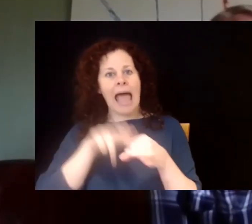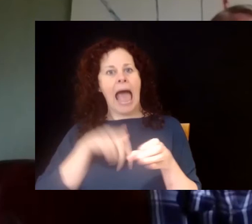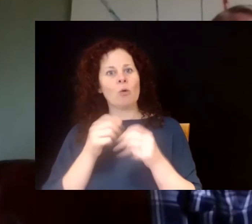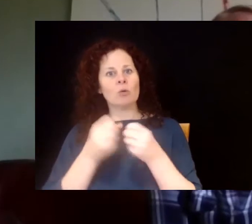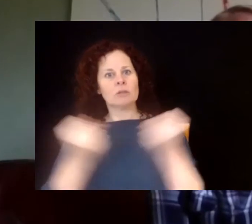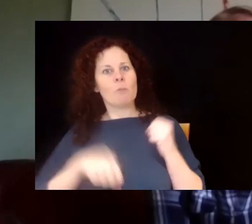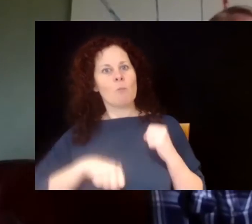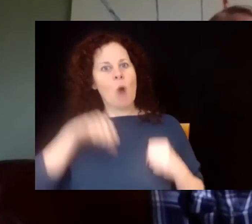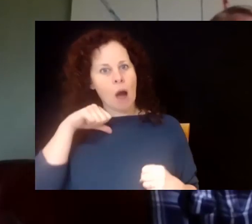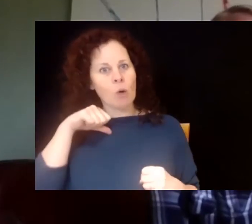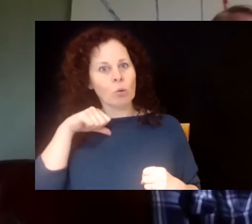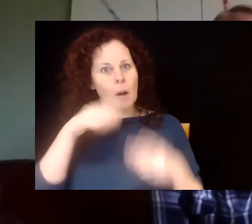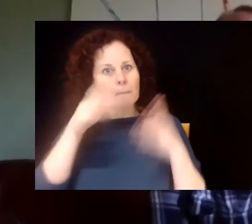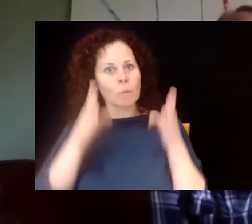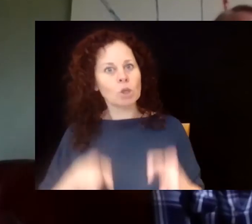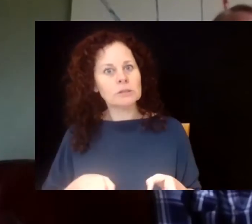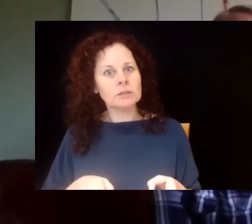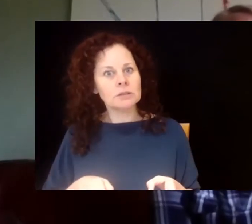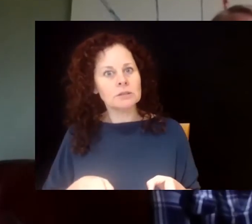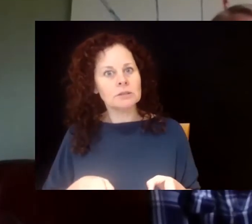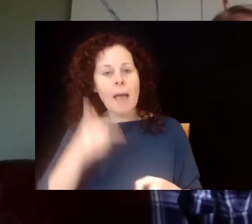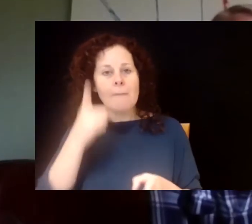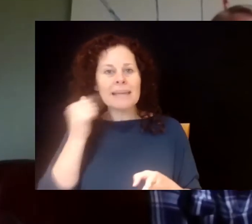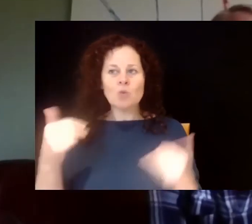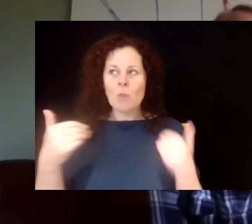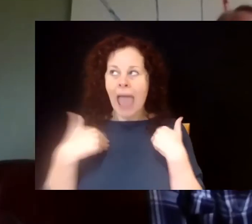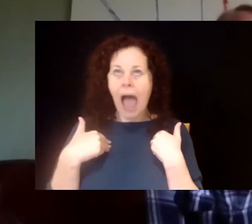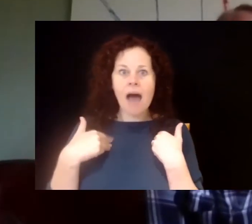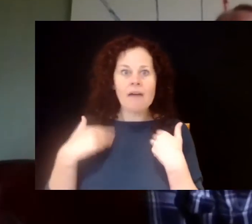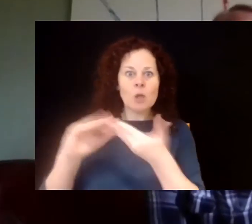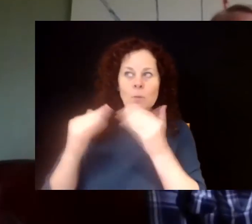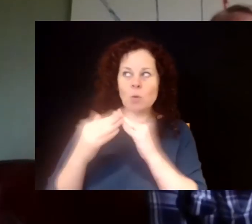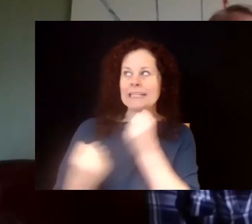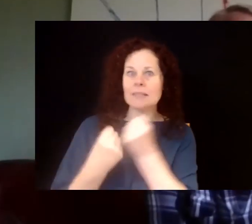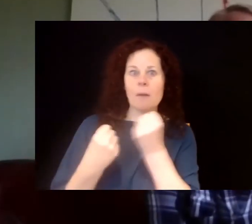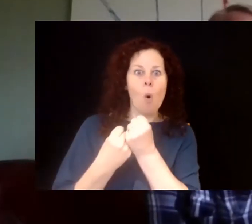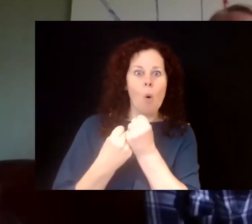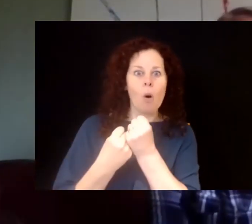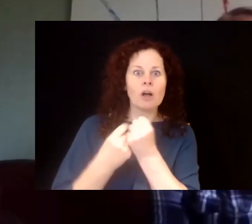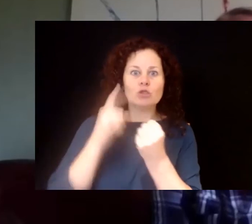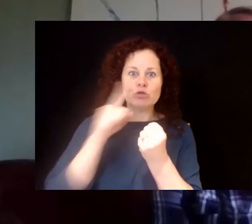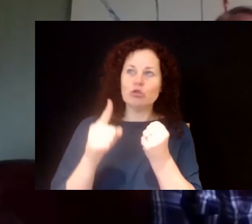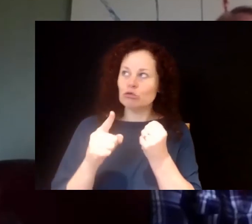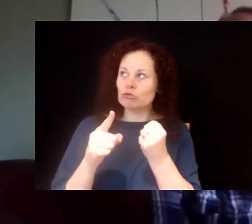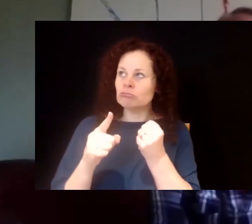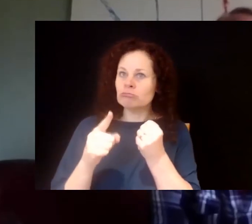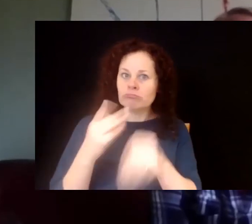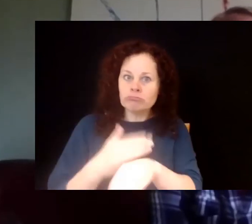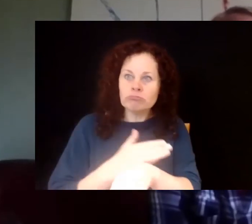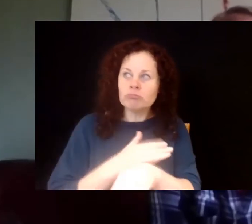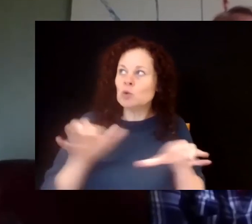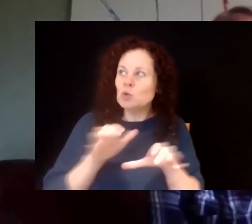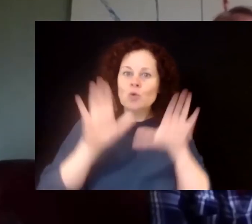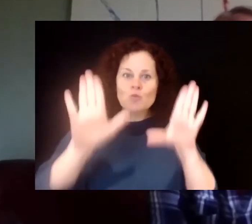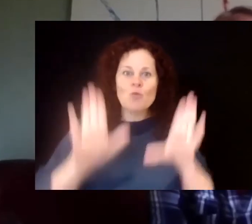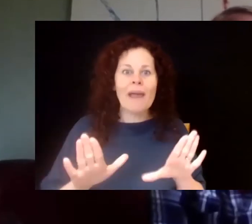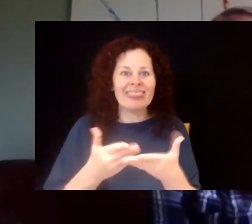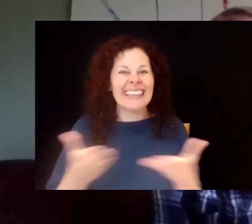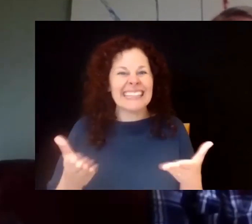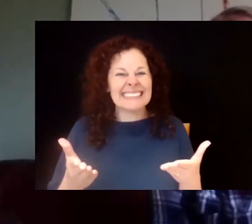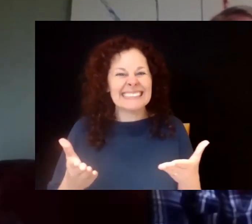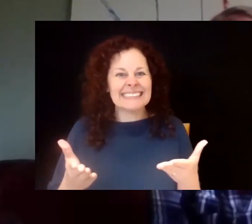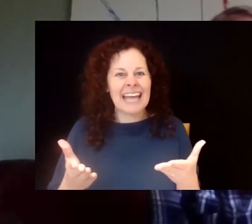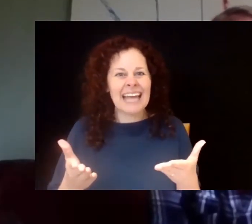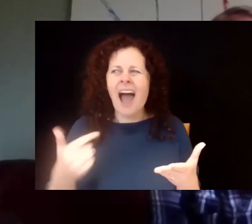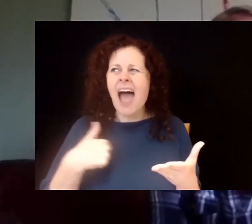very out and proud person because you have the support of this community who's helping you do great things. Stay involved with your community and